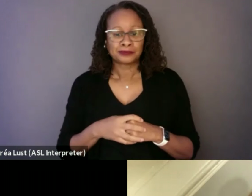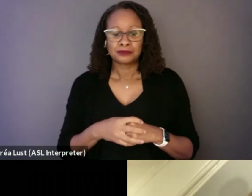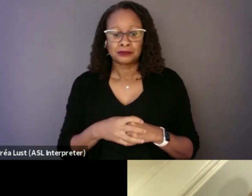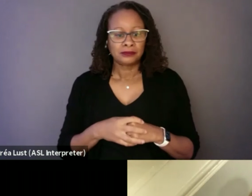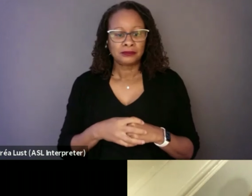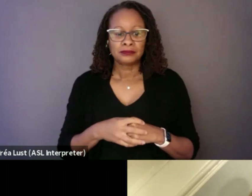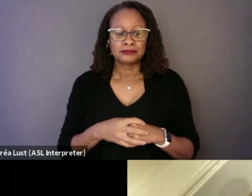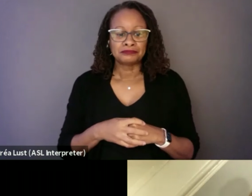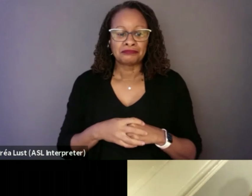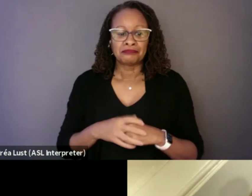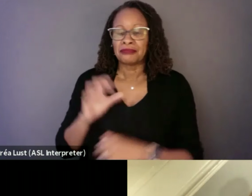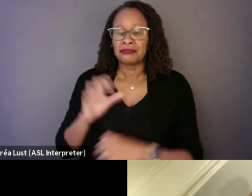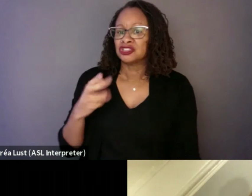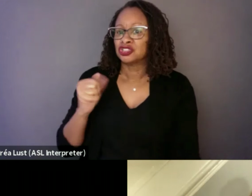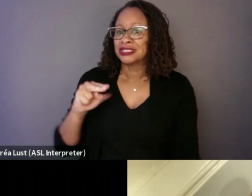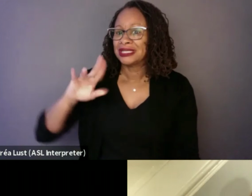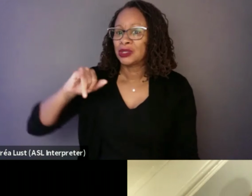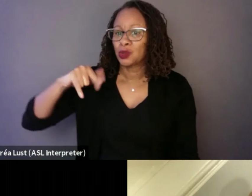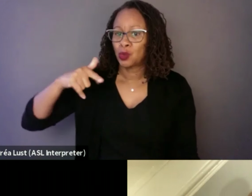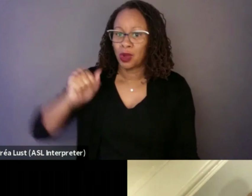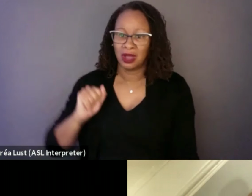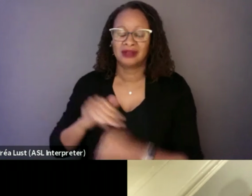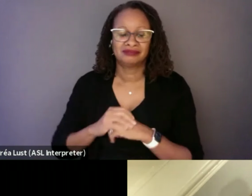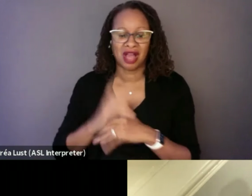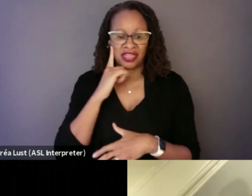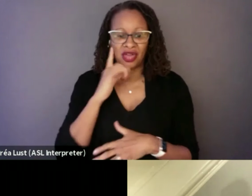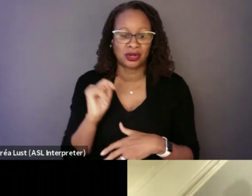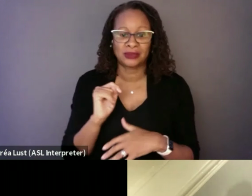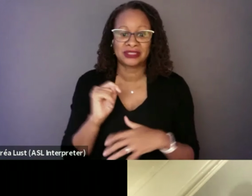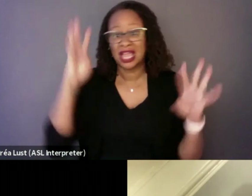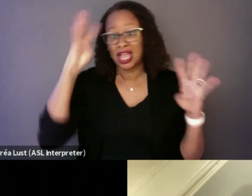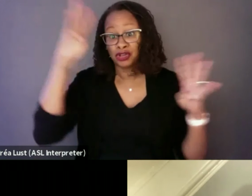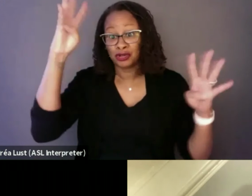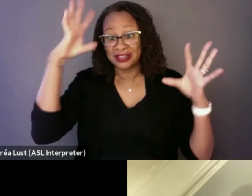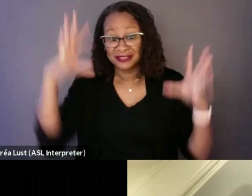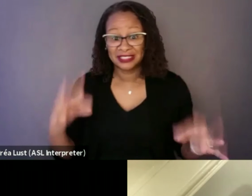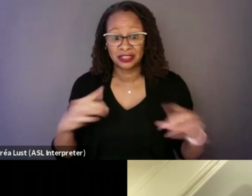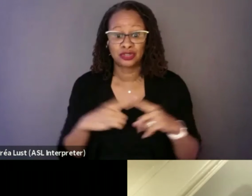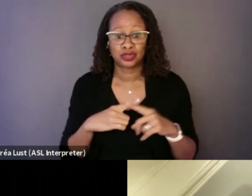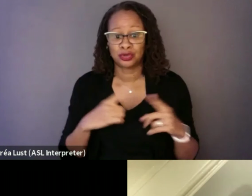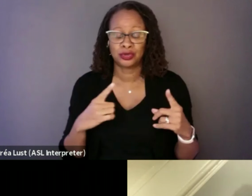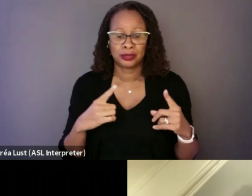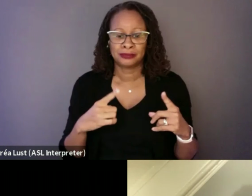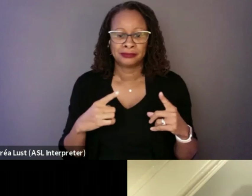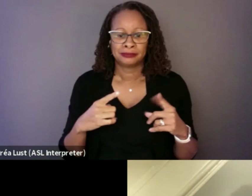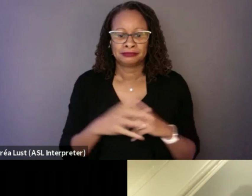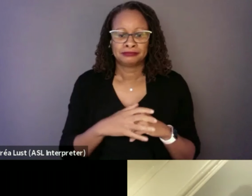I didn't realize, I thought it was kind of a creative decision to juxtapose the